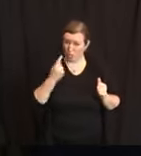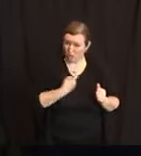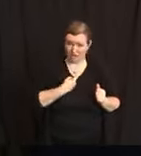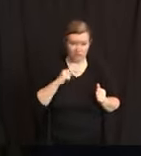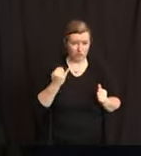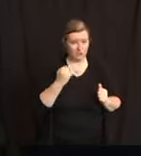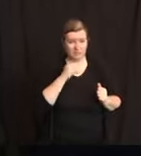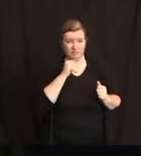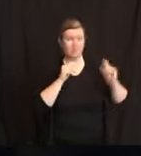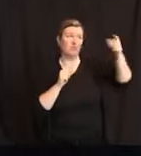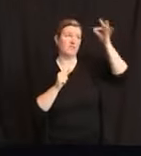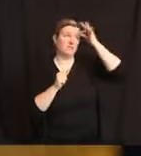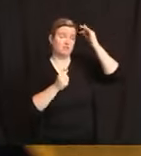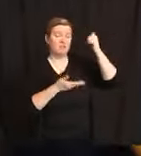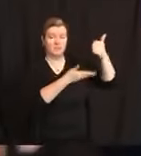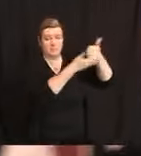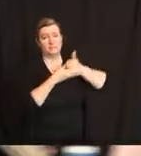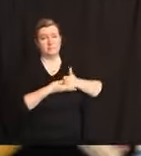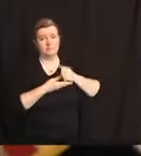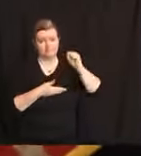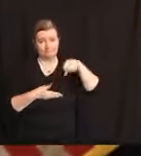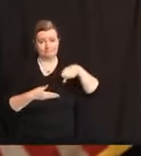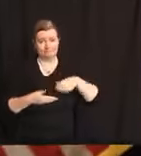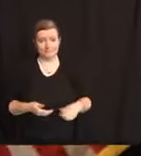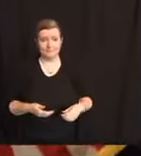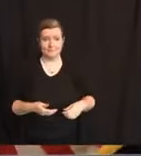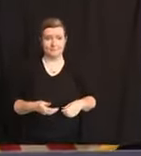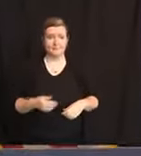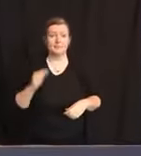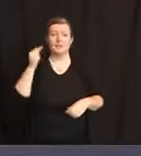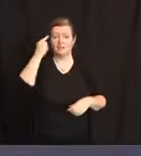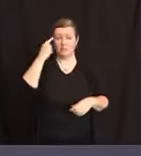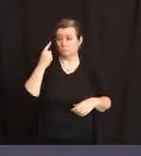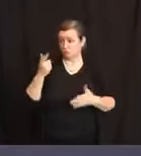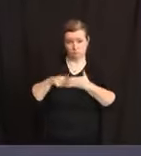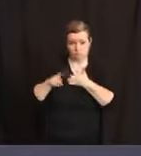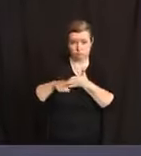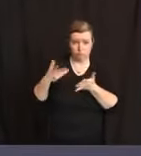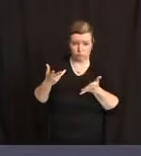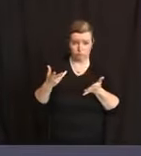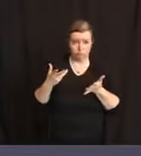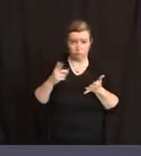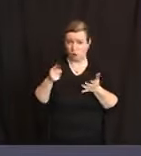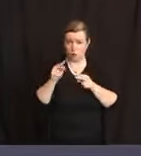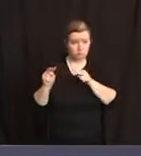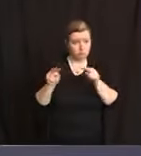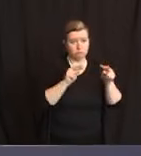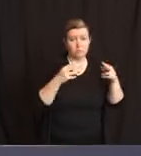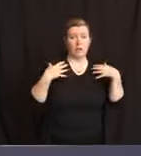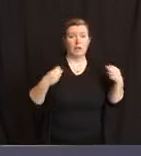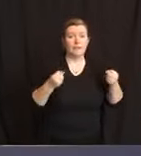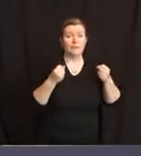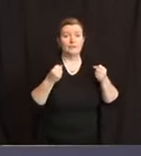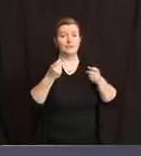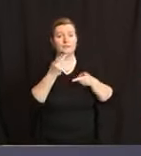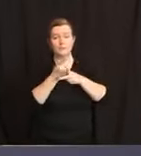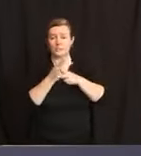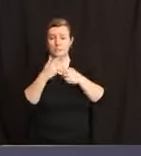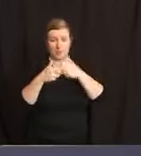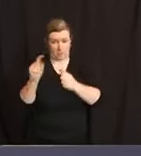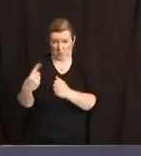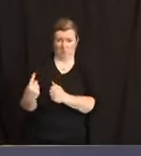for this. I'd also say any postmortem we're going to do is not just going to be a healthcare postmortem. It's going to be a comprehensive postmortem. Did you say